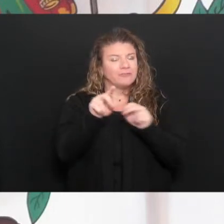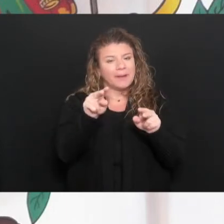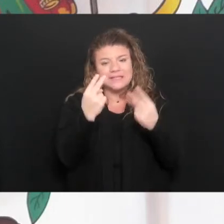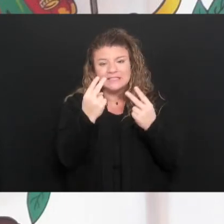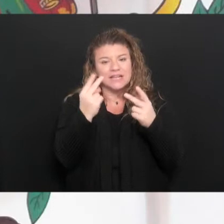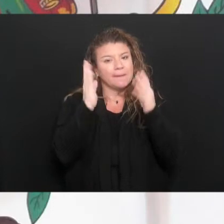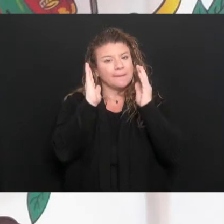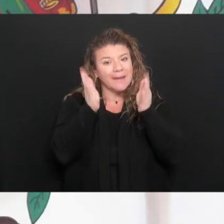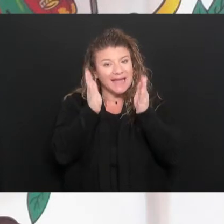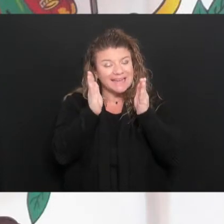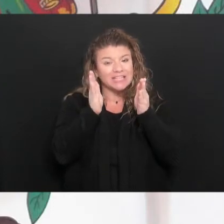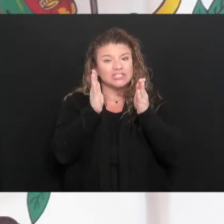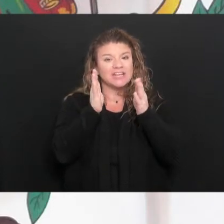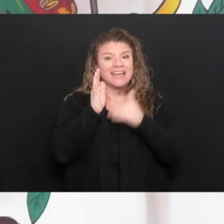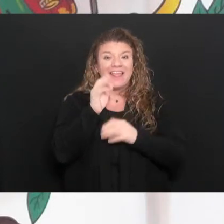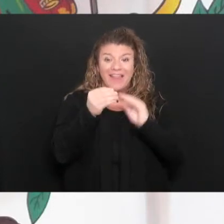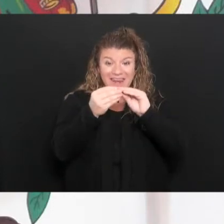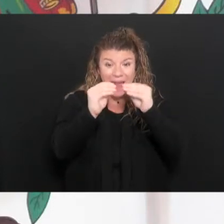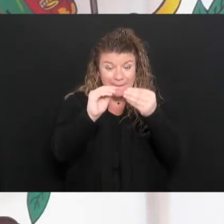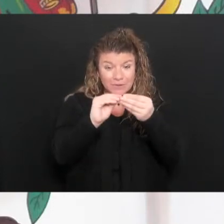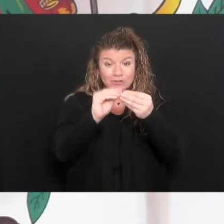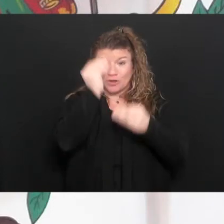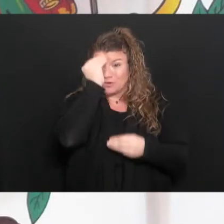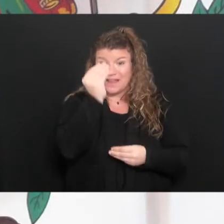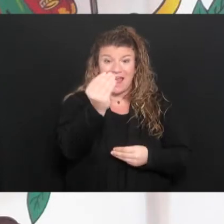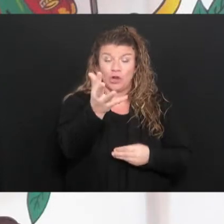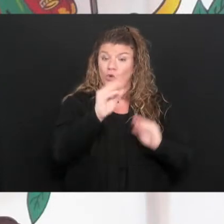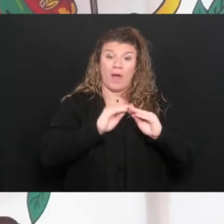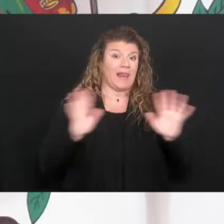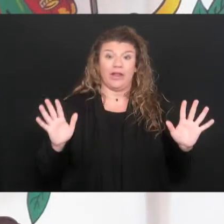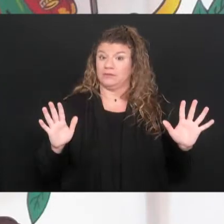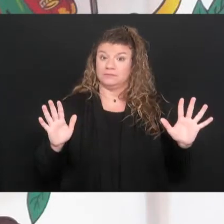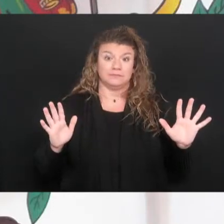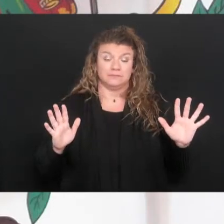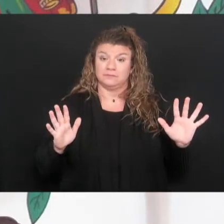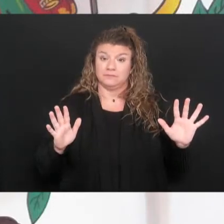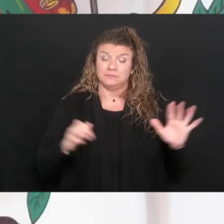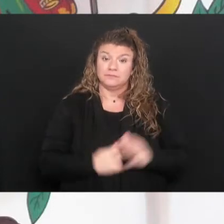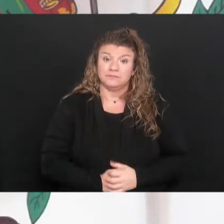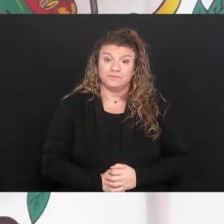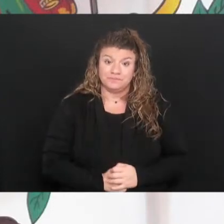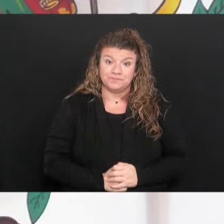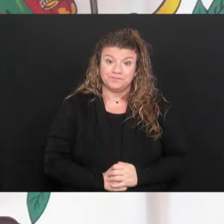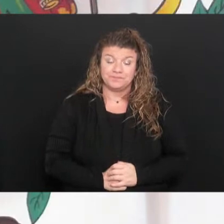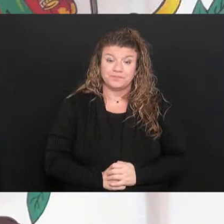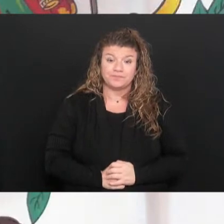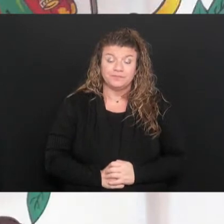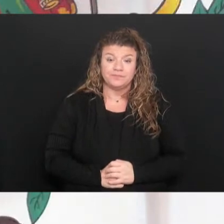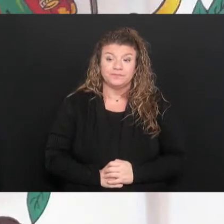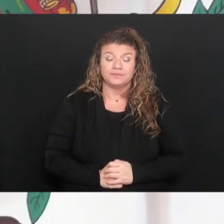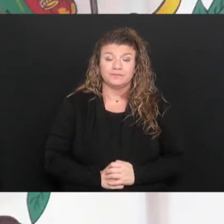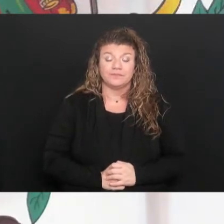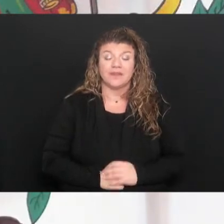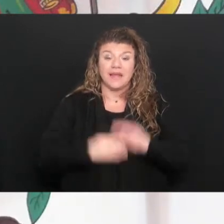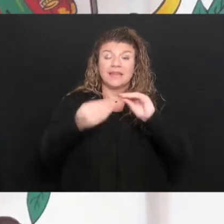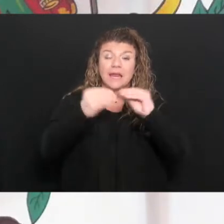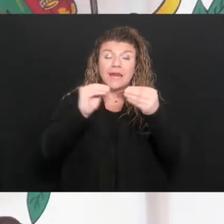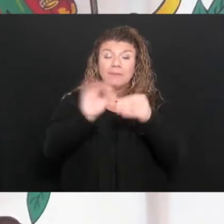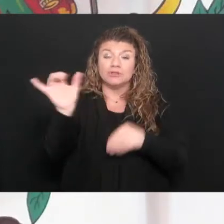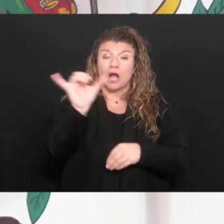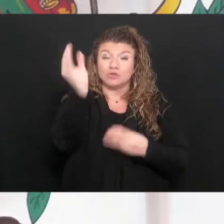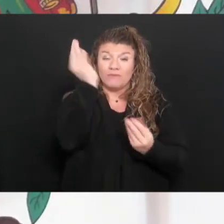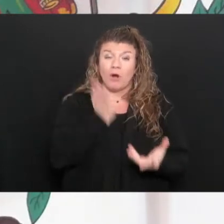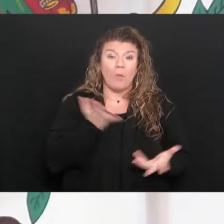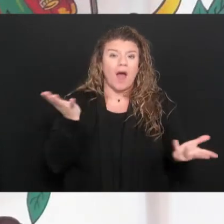any doubt, the numbers are telling us this loud and clear. The numbers are also telling us loud and